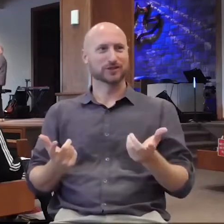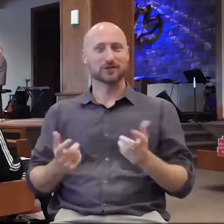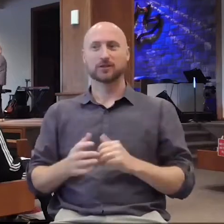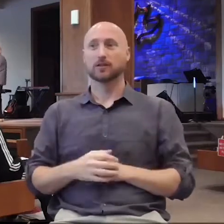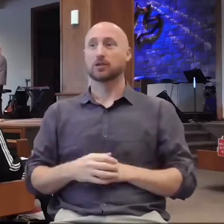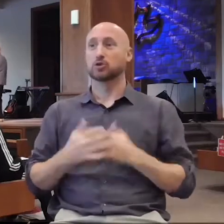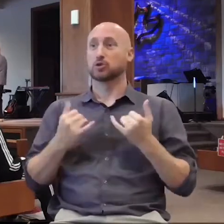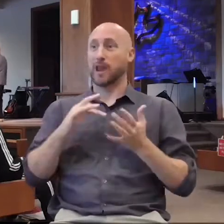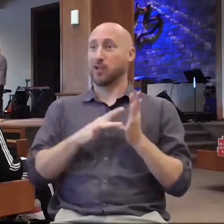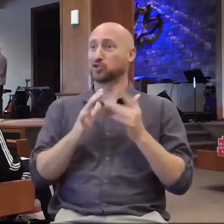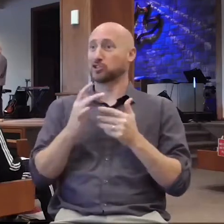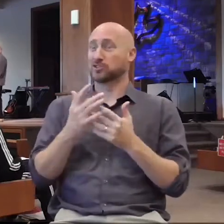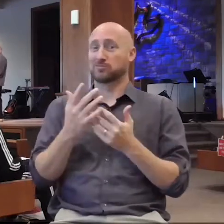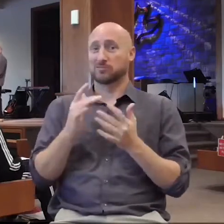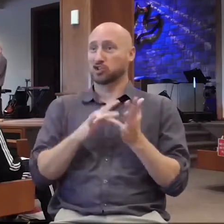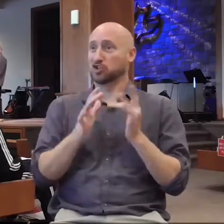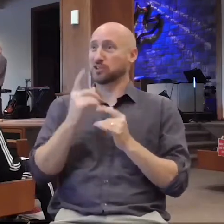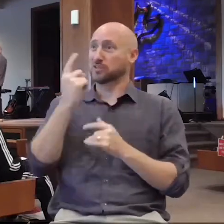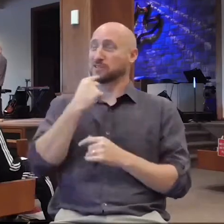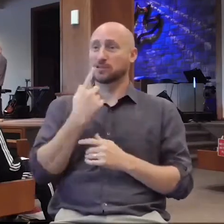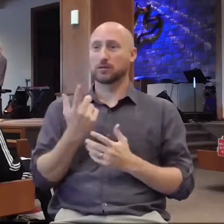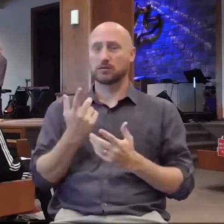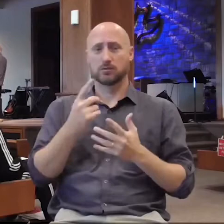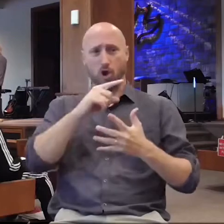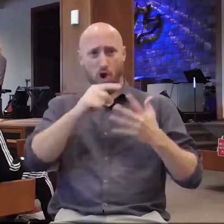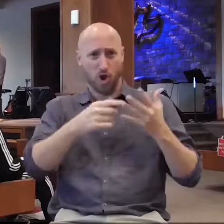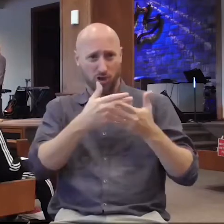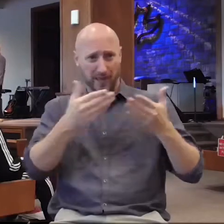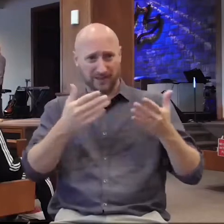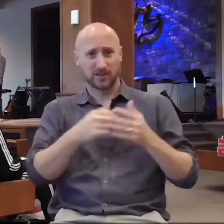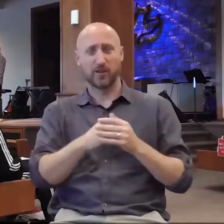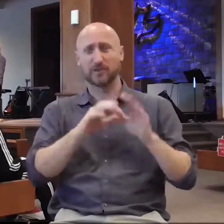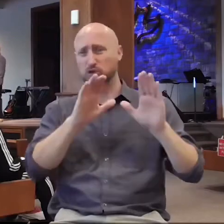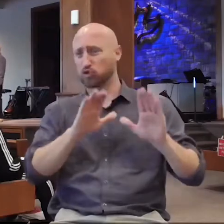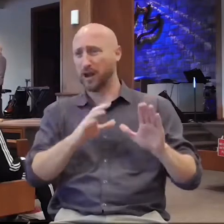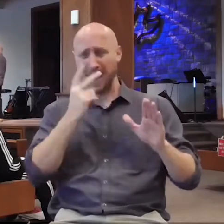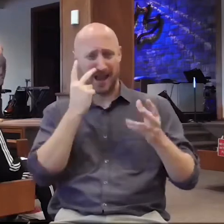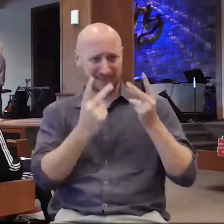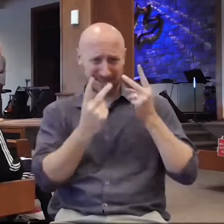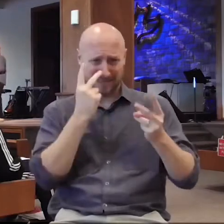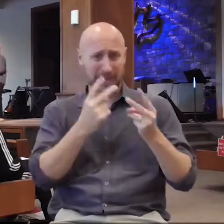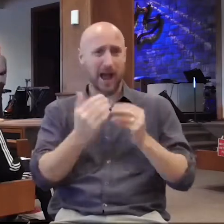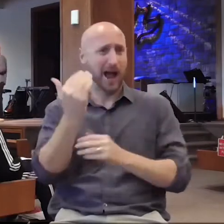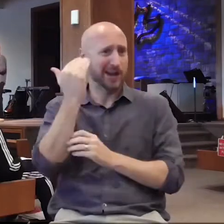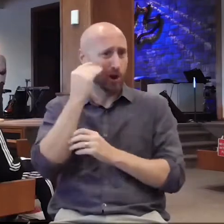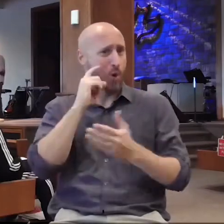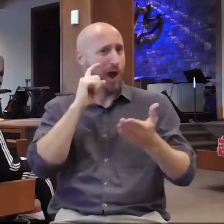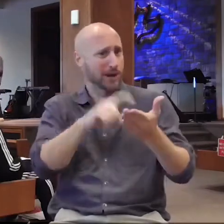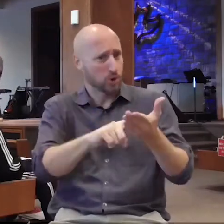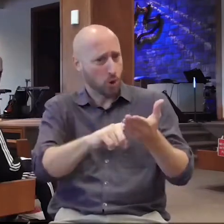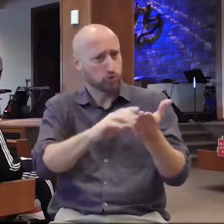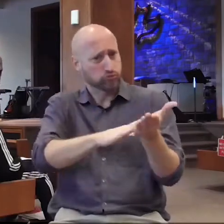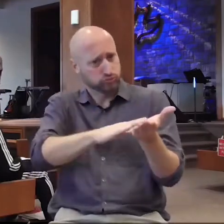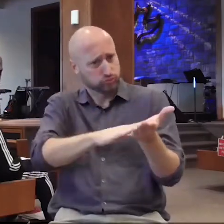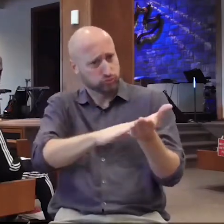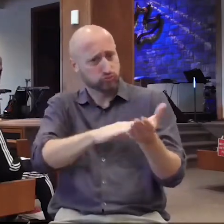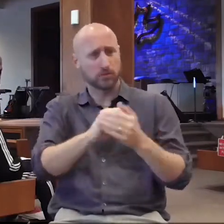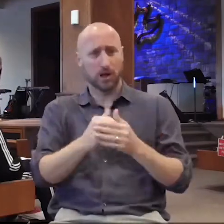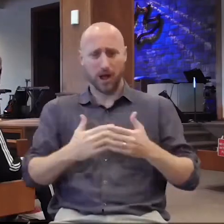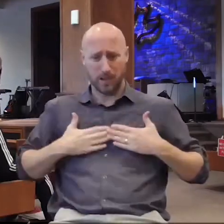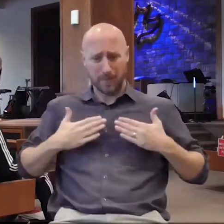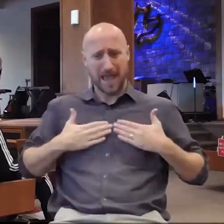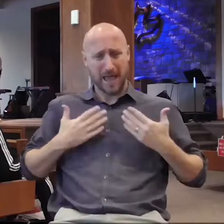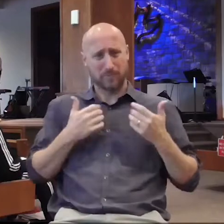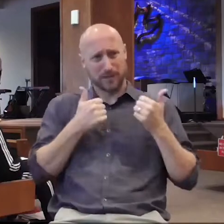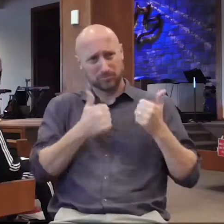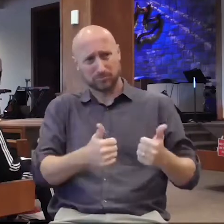Jesus is saying, you know, all of this stuff is great. I see it. I know it. I take note of it. I'm so glad